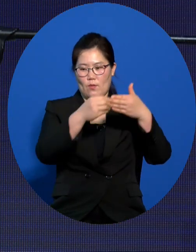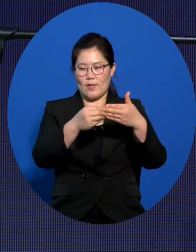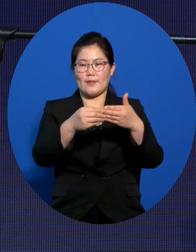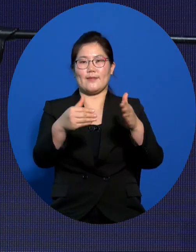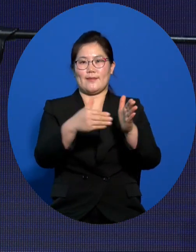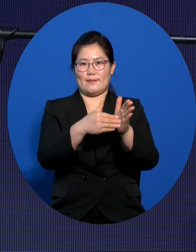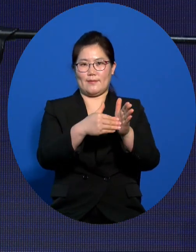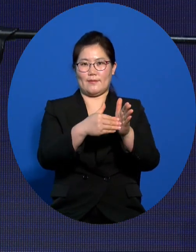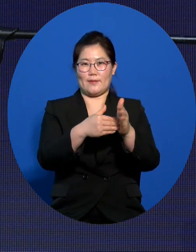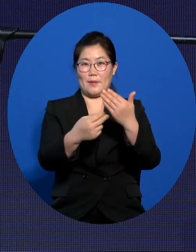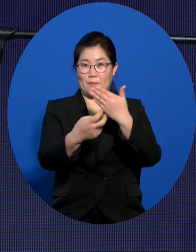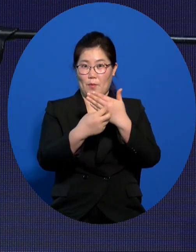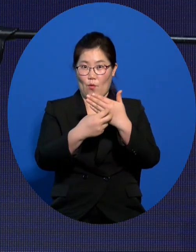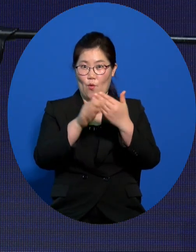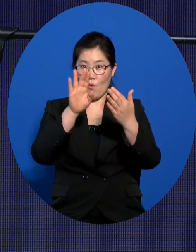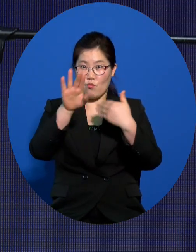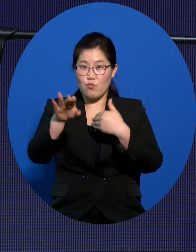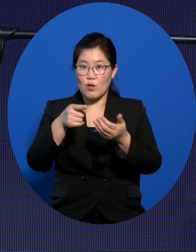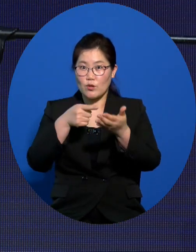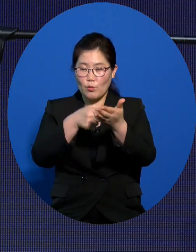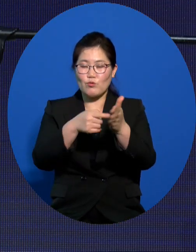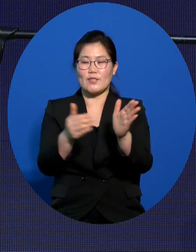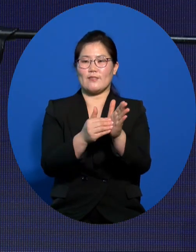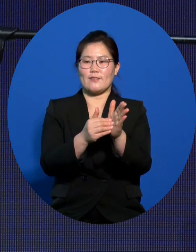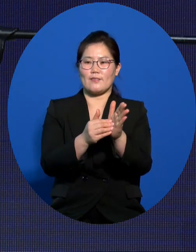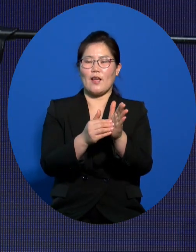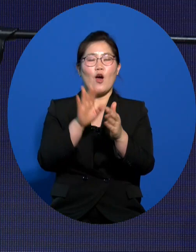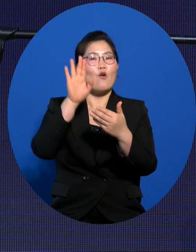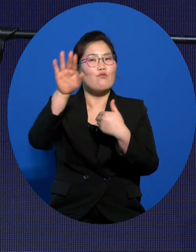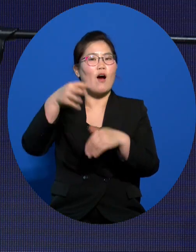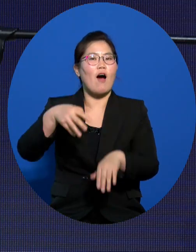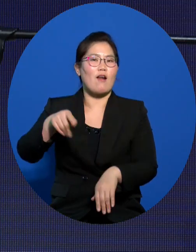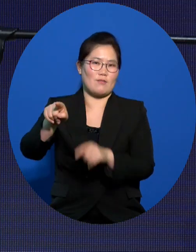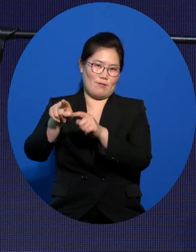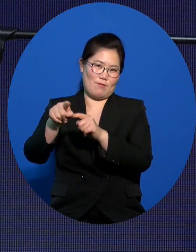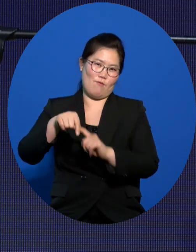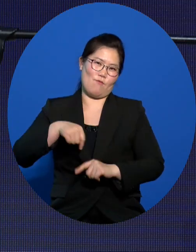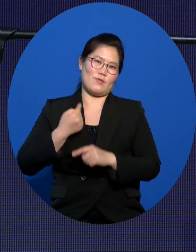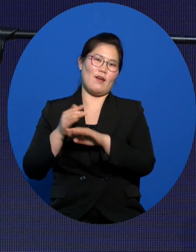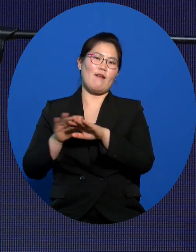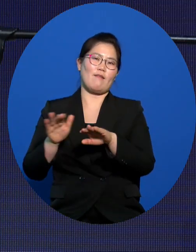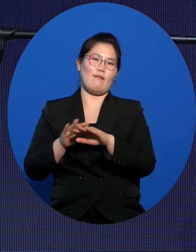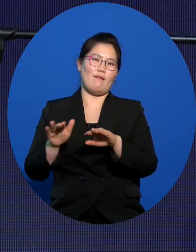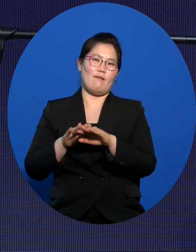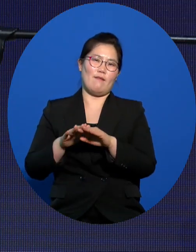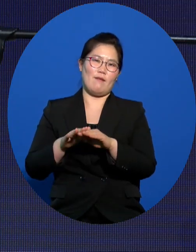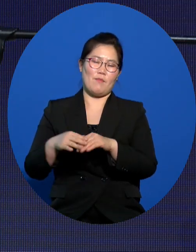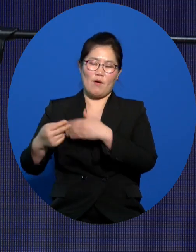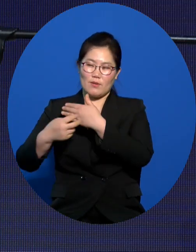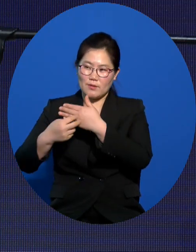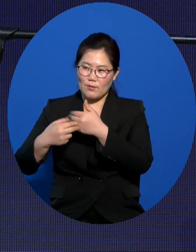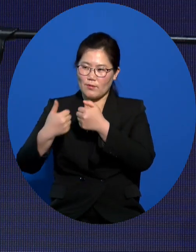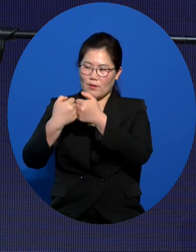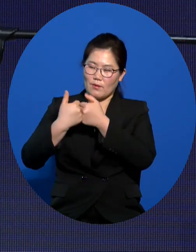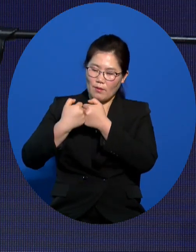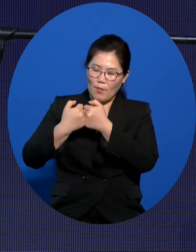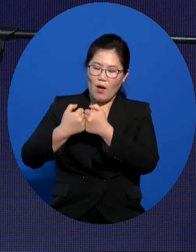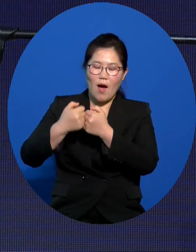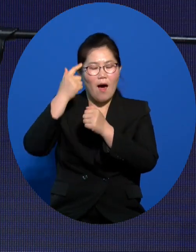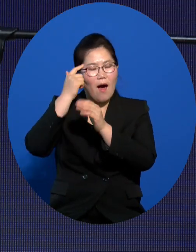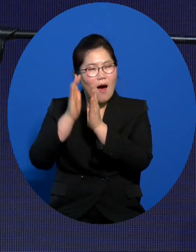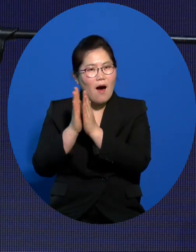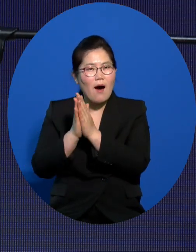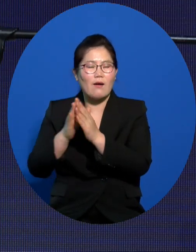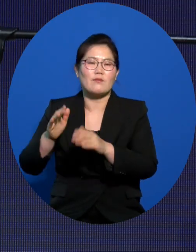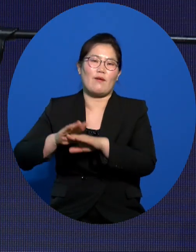current service, we only accompany them on the way to the hospital. And as soon as they arrive at the hospital, well, we can help